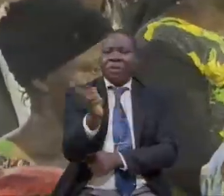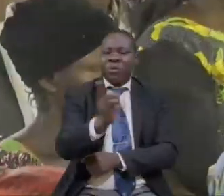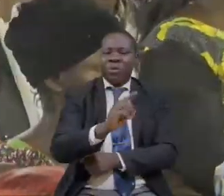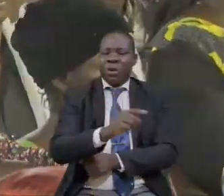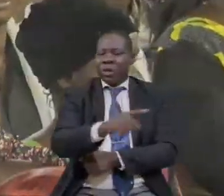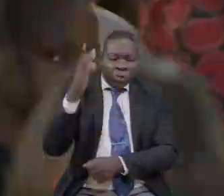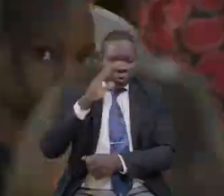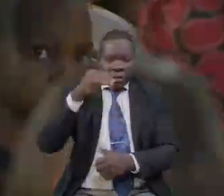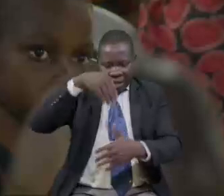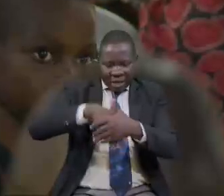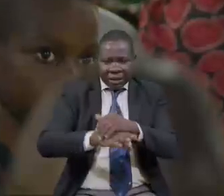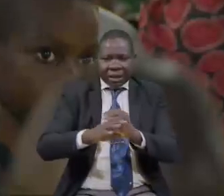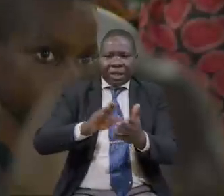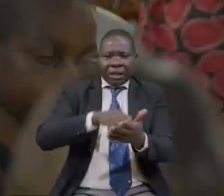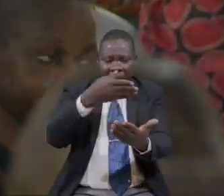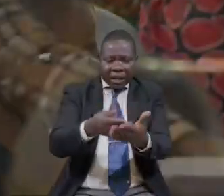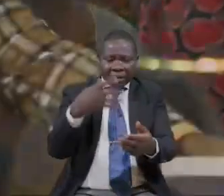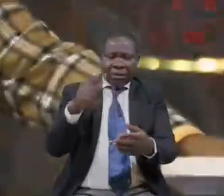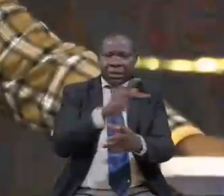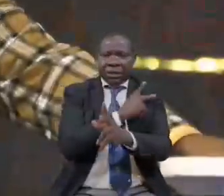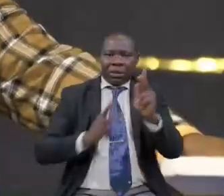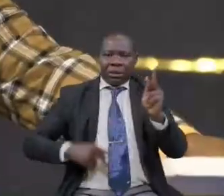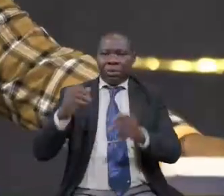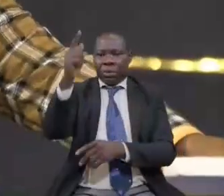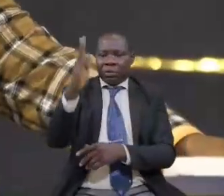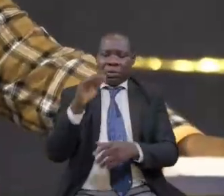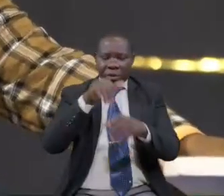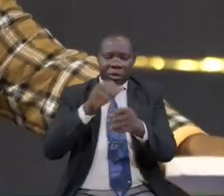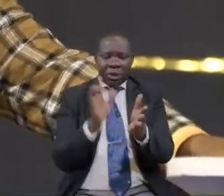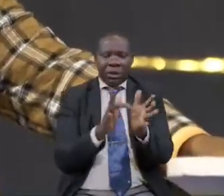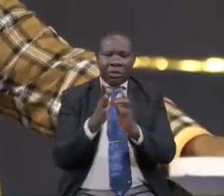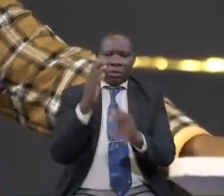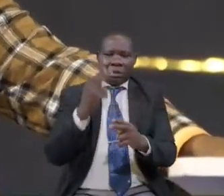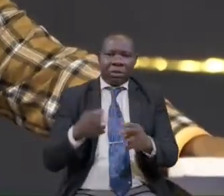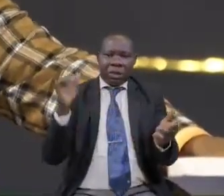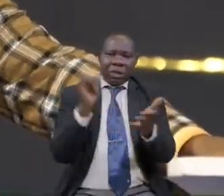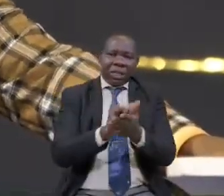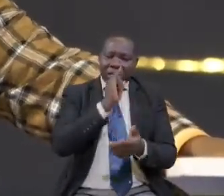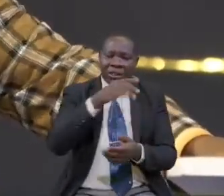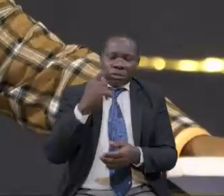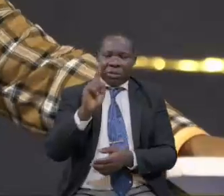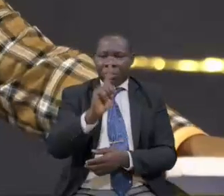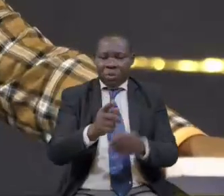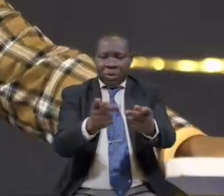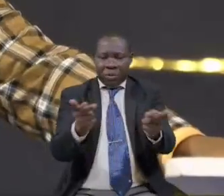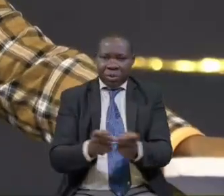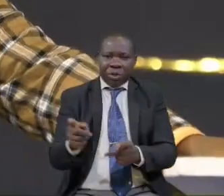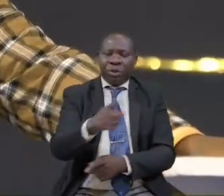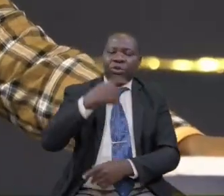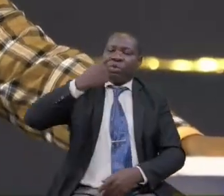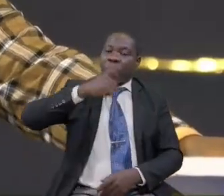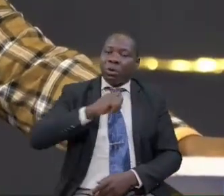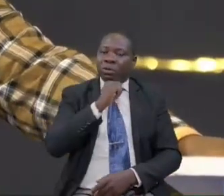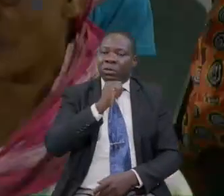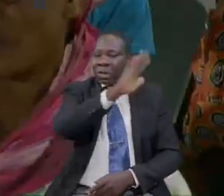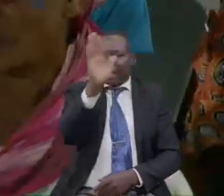kingdom of God. That is the one place you must not miss. I will not